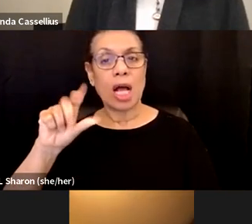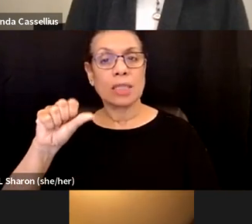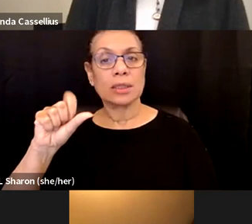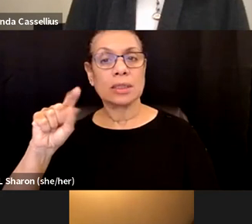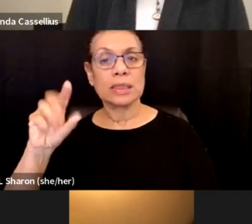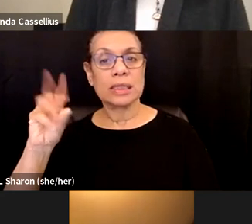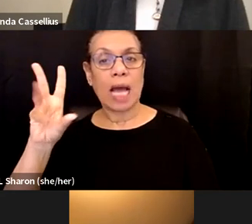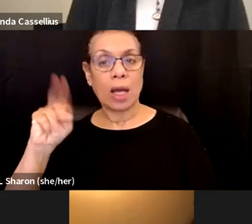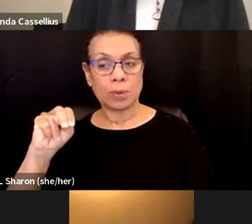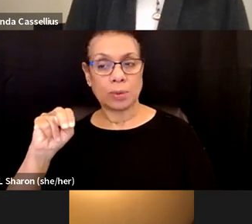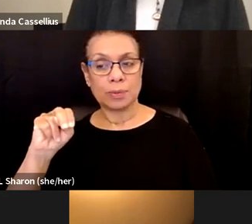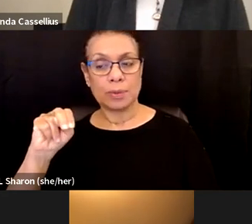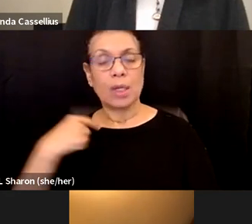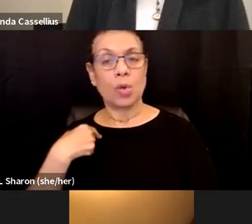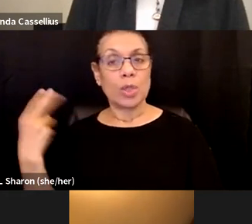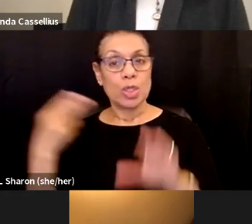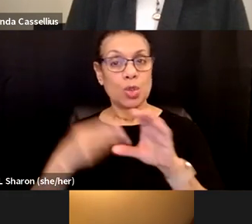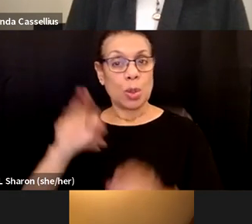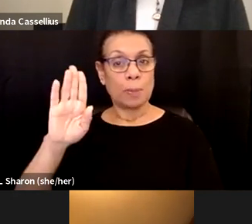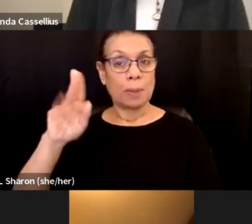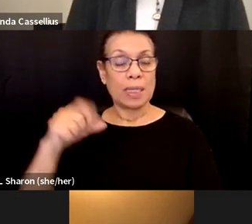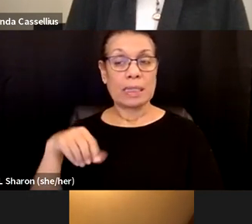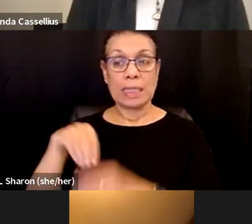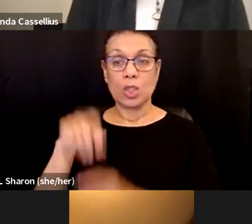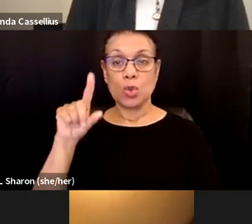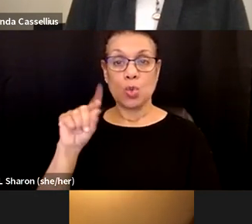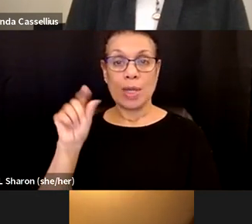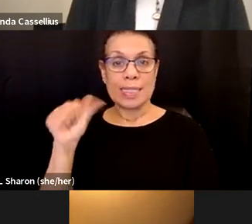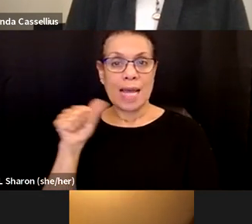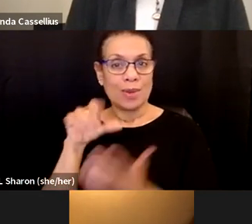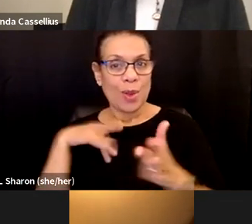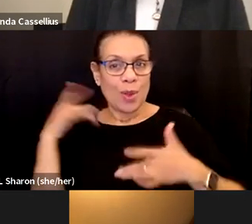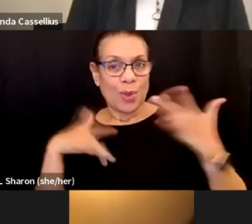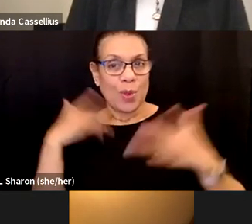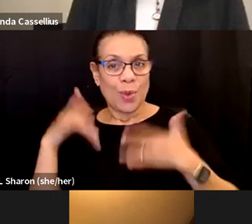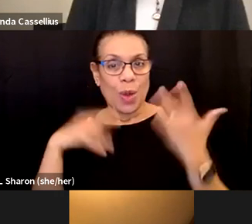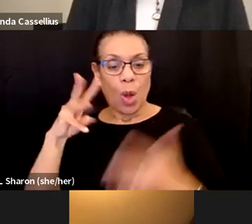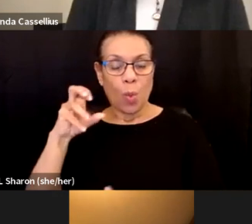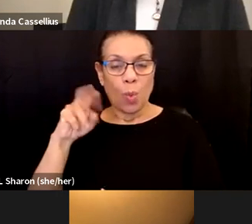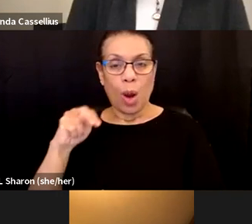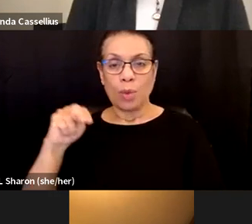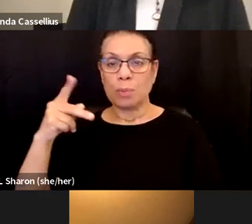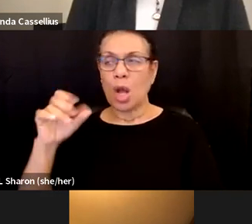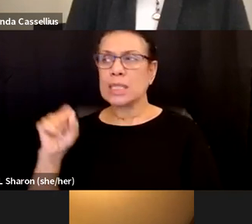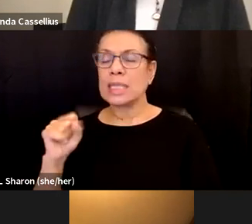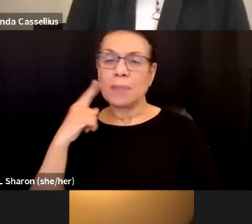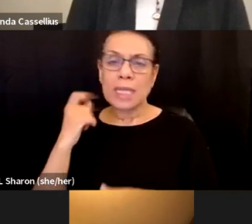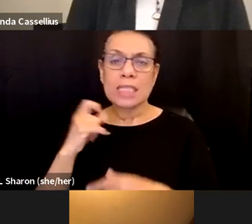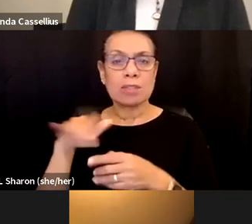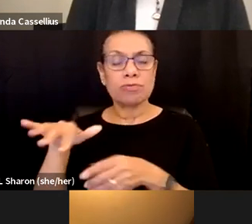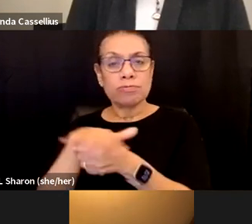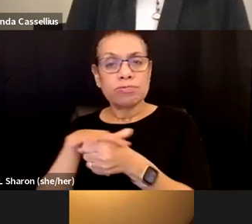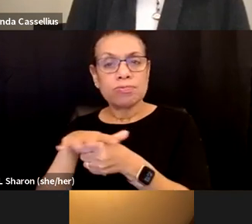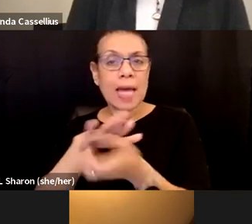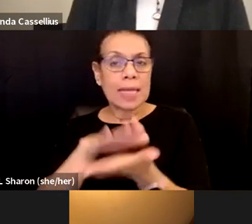we joined the bps family in the promising times of 2010 excited to land at the war in prescott because of its proximity community and